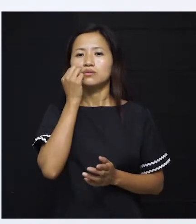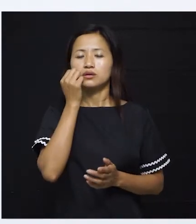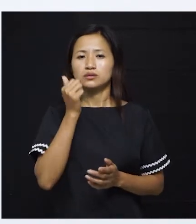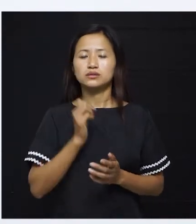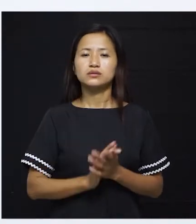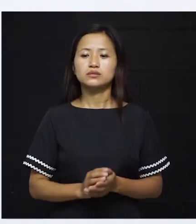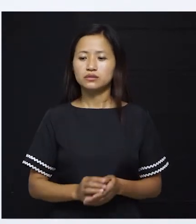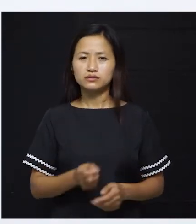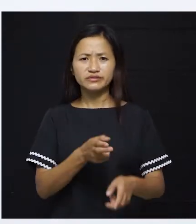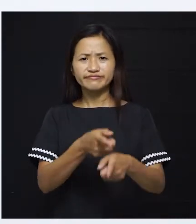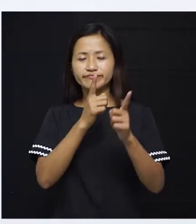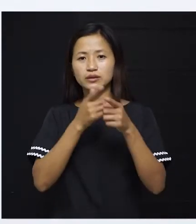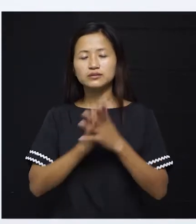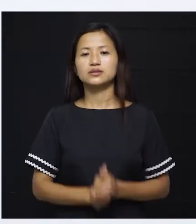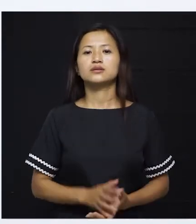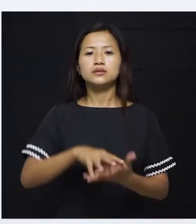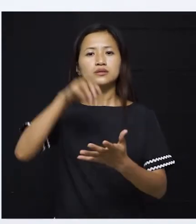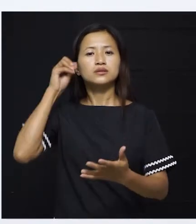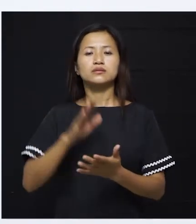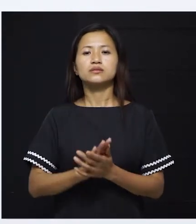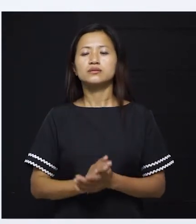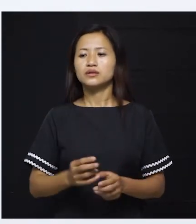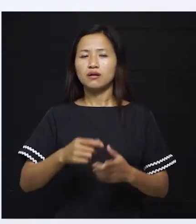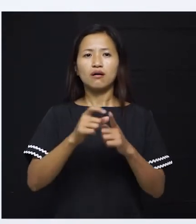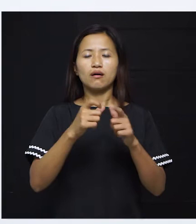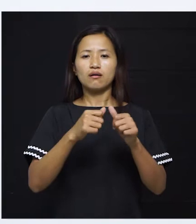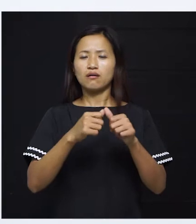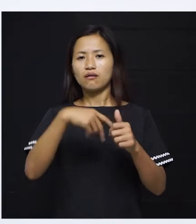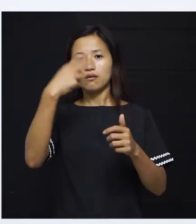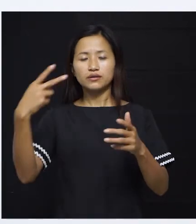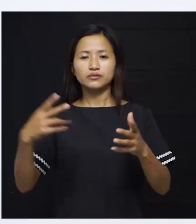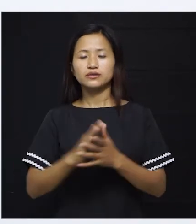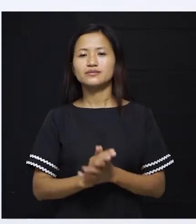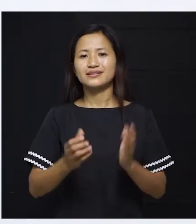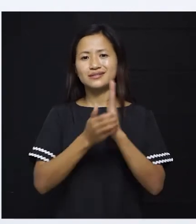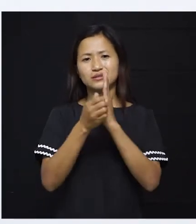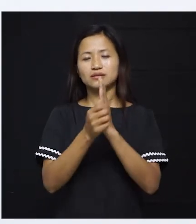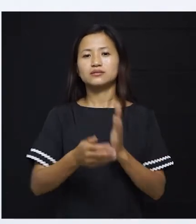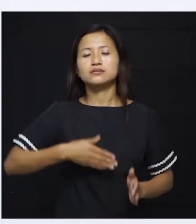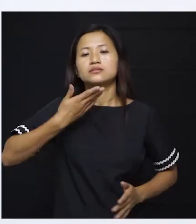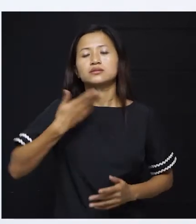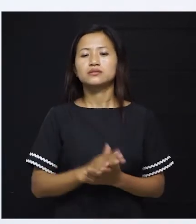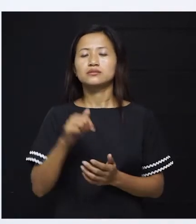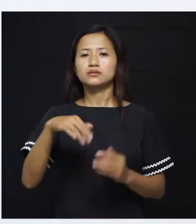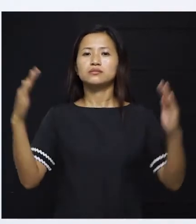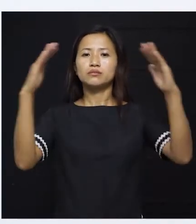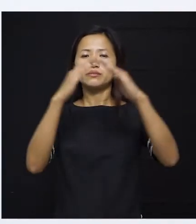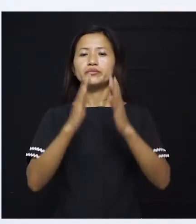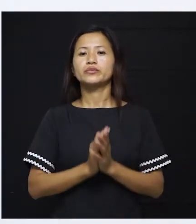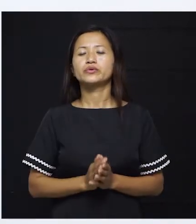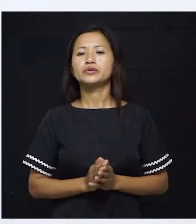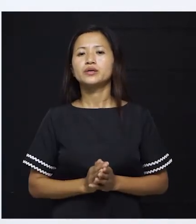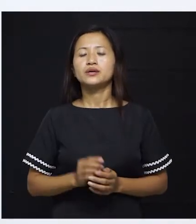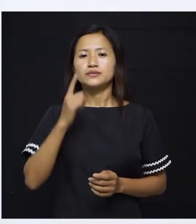learn about hunting, they used to learn about the art of carving, or some skills are taught in these morungs. And for the